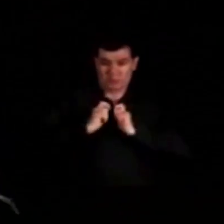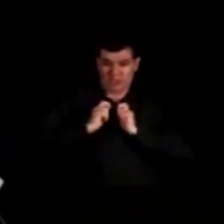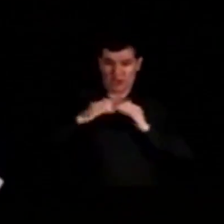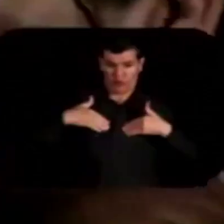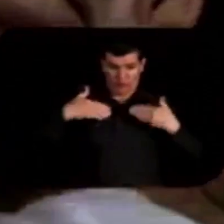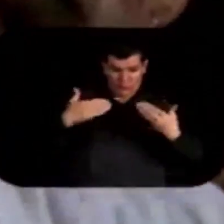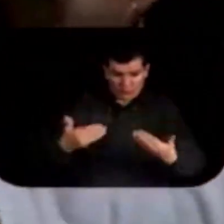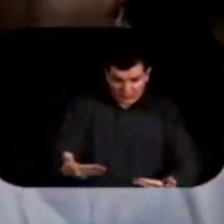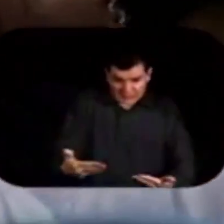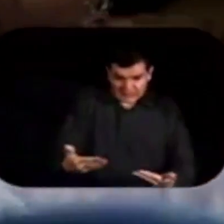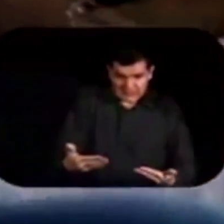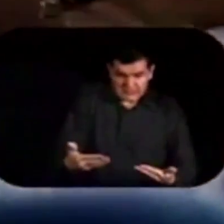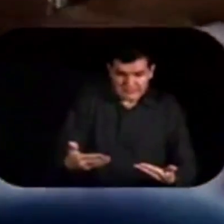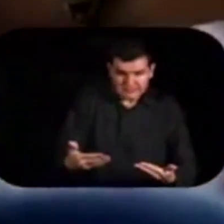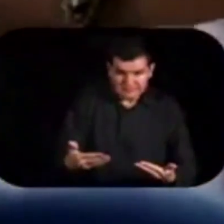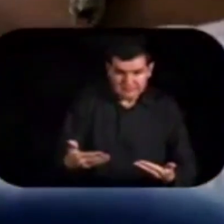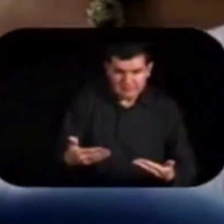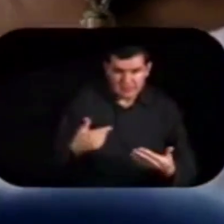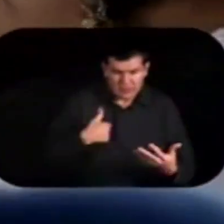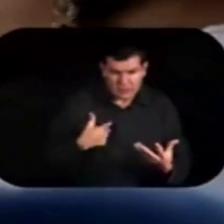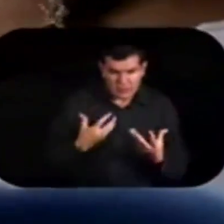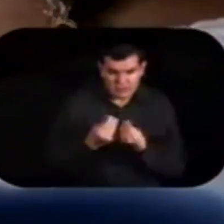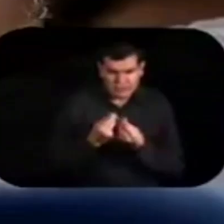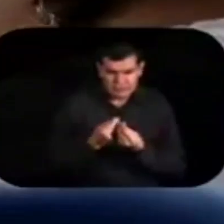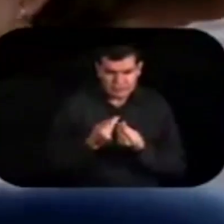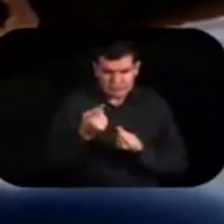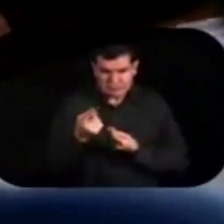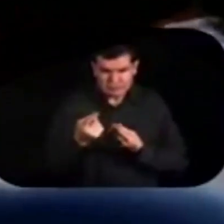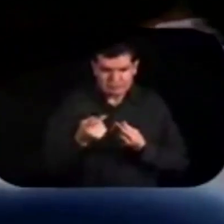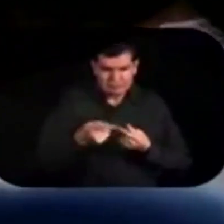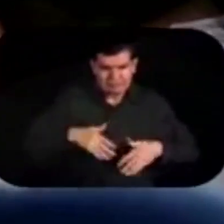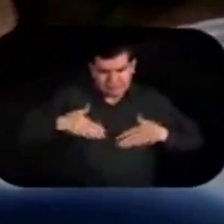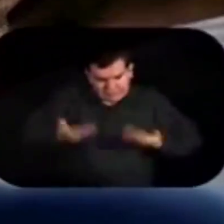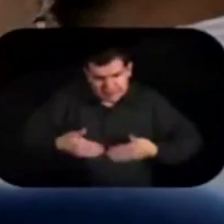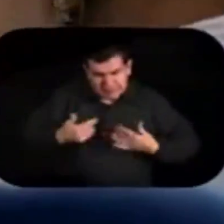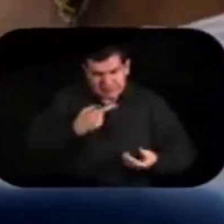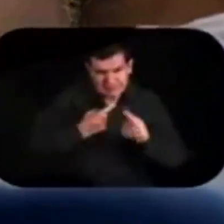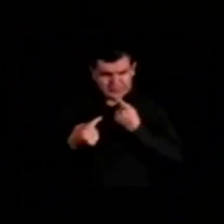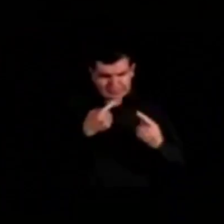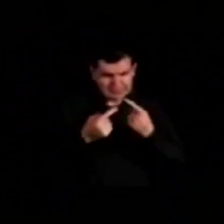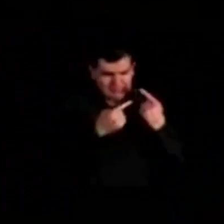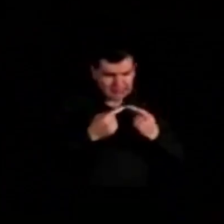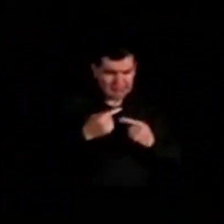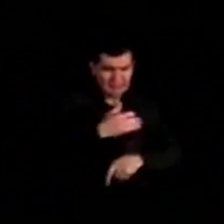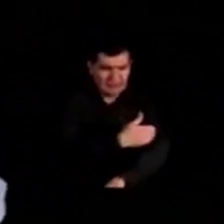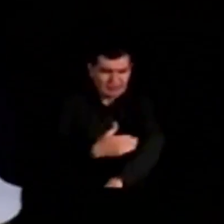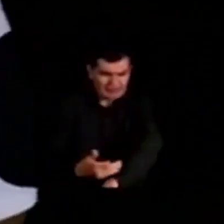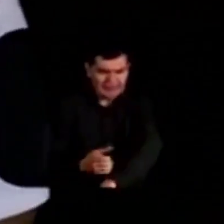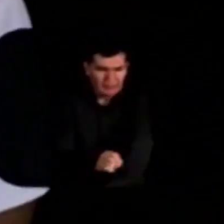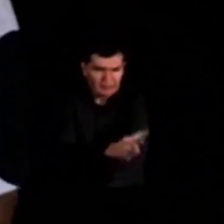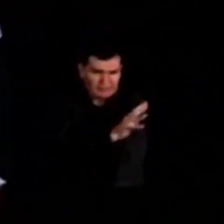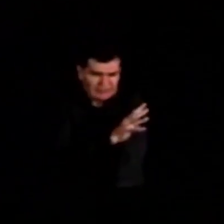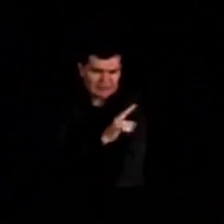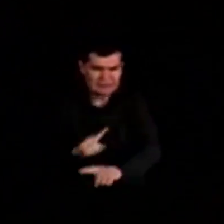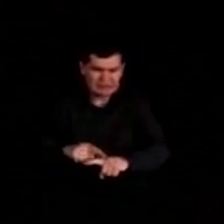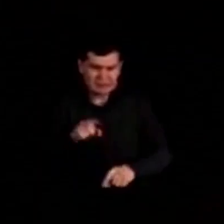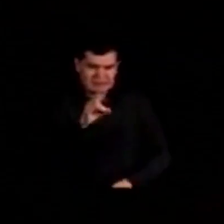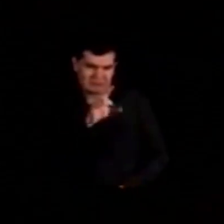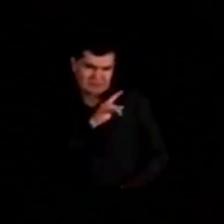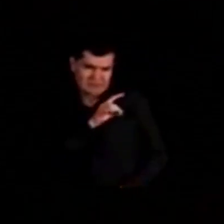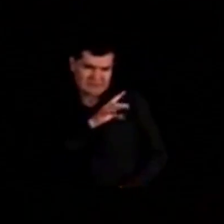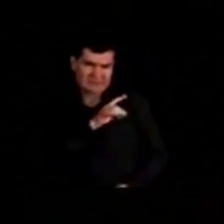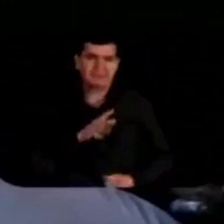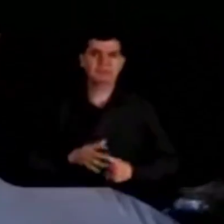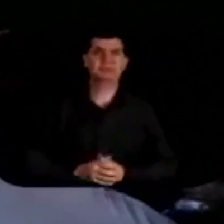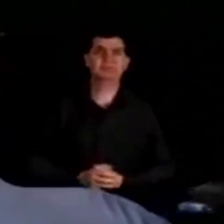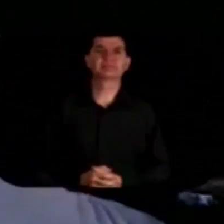You trusted in me, and with your emotional conflicts, your family problems,